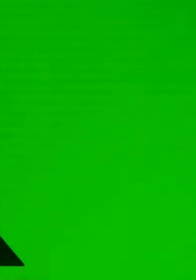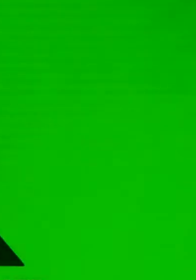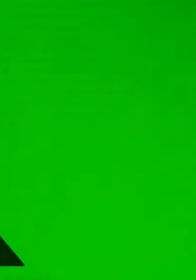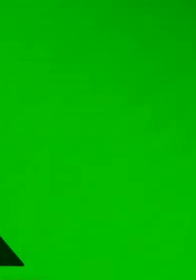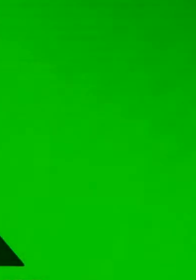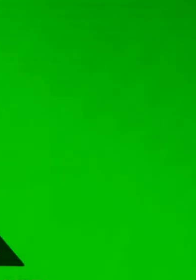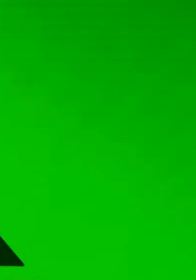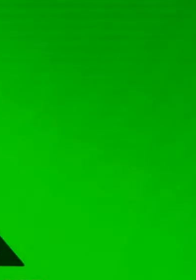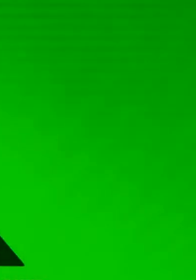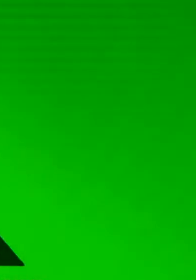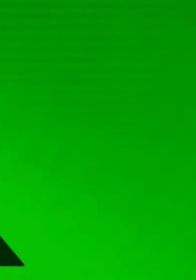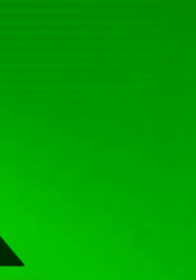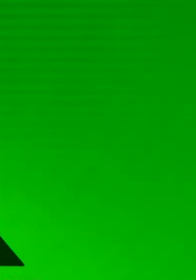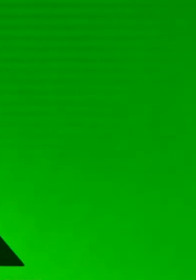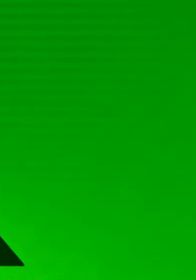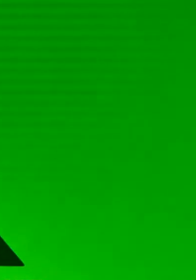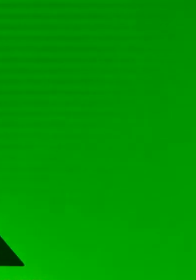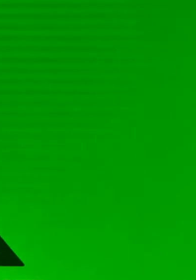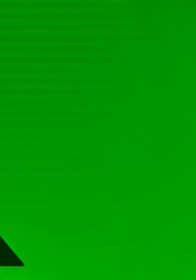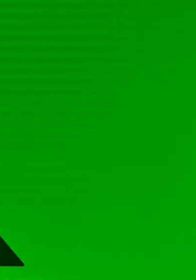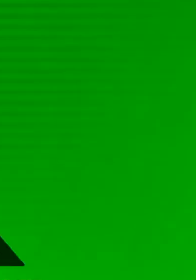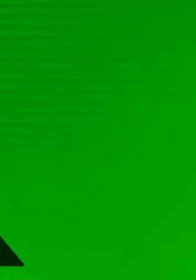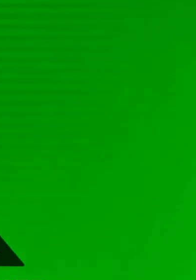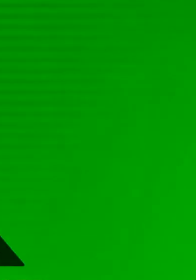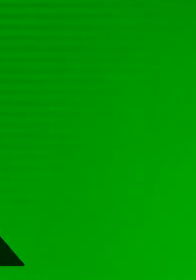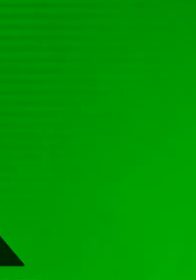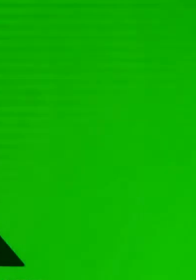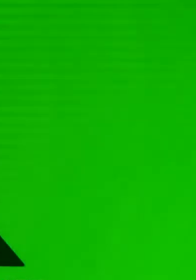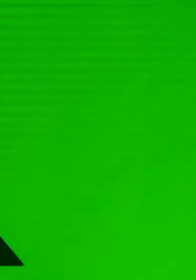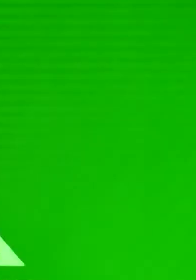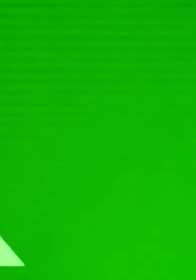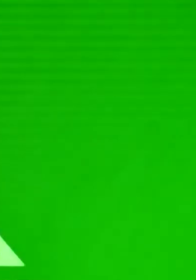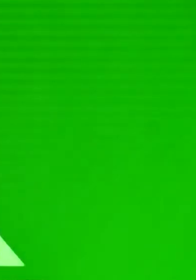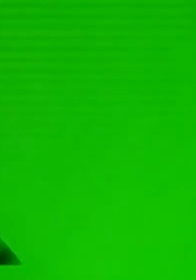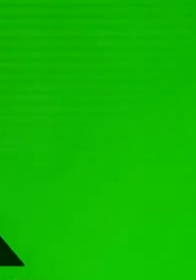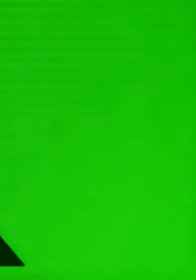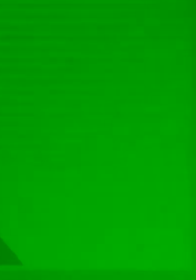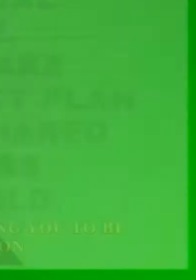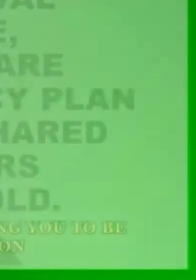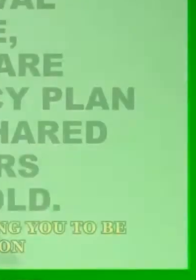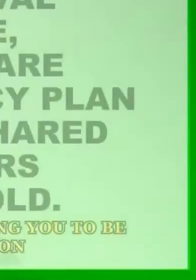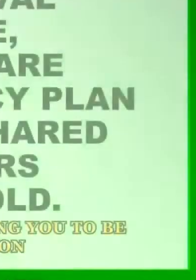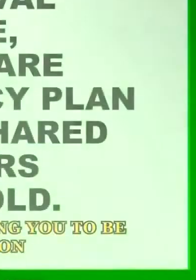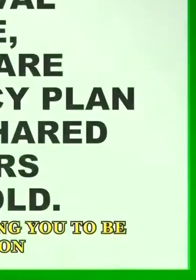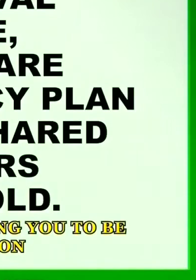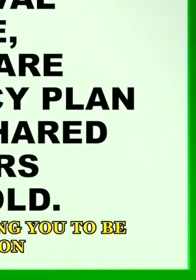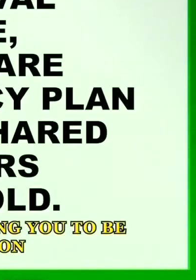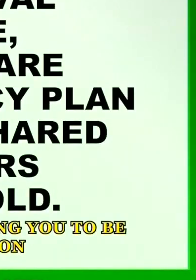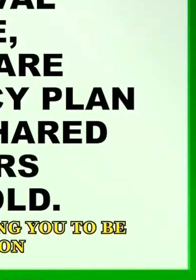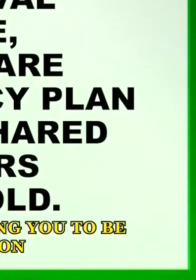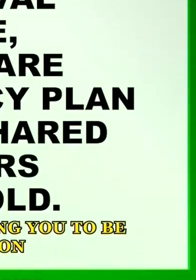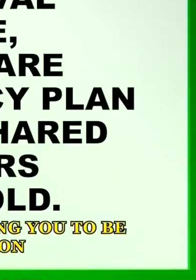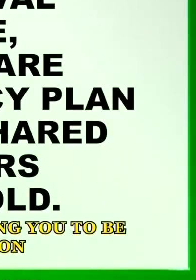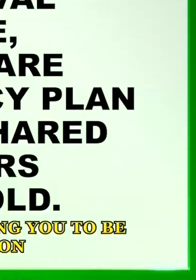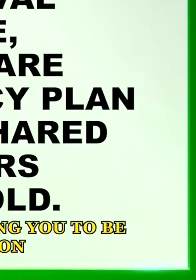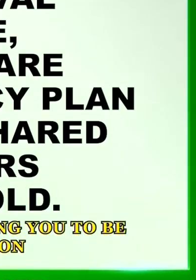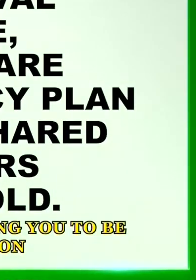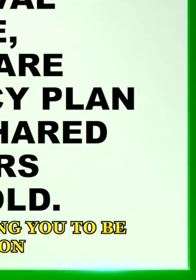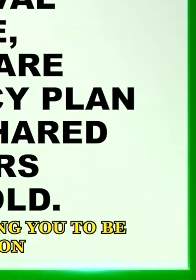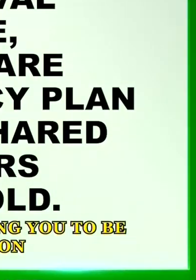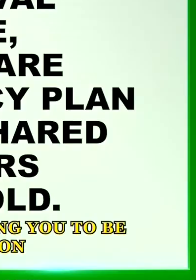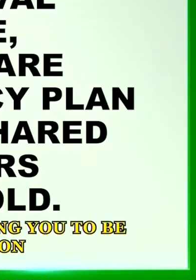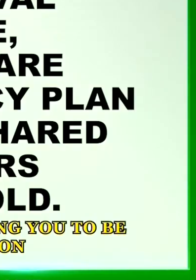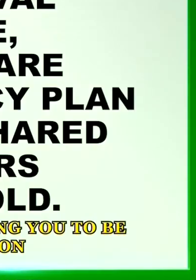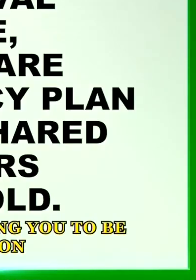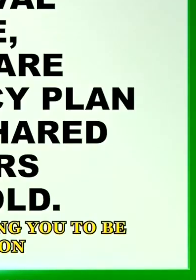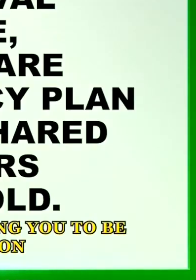Cooperators General Insurance Company Limited. Insurance the way you want it to be. Before the arrival of a hurricane, you should